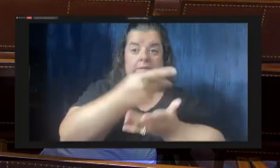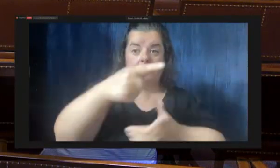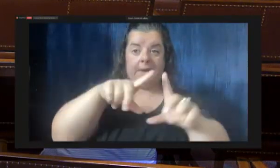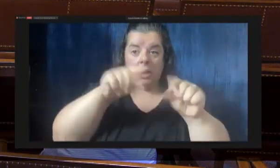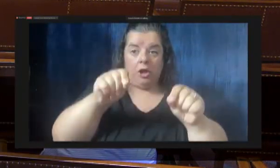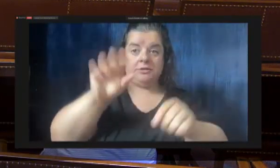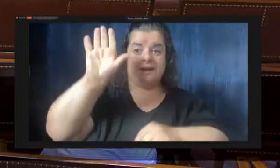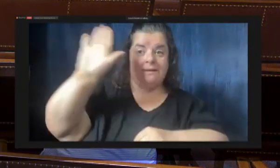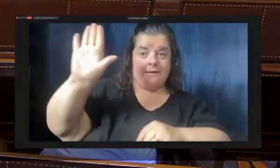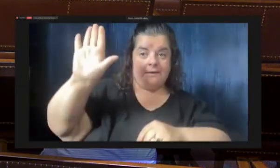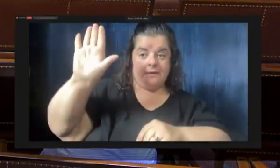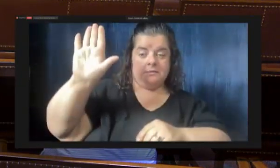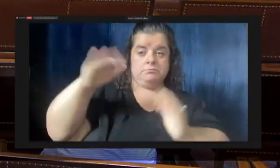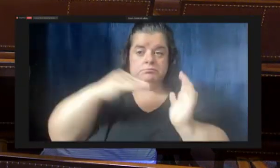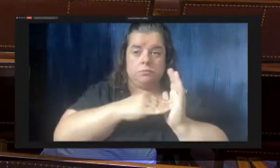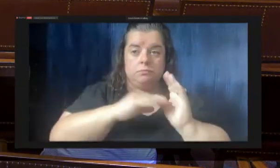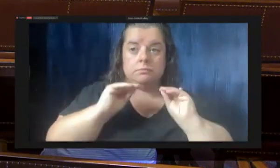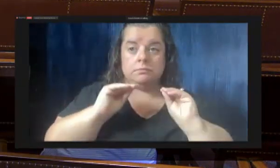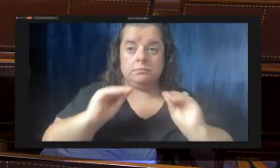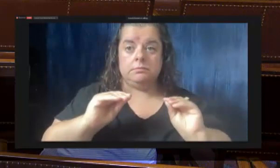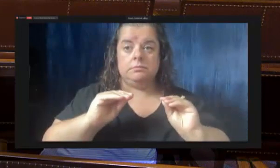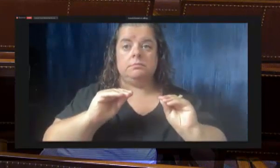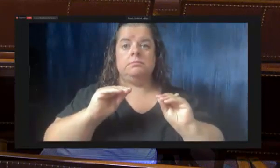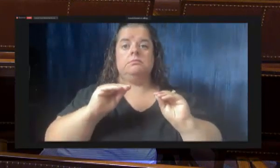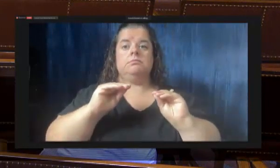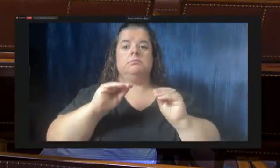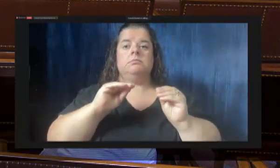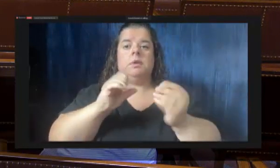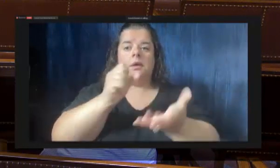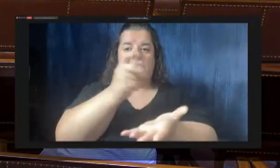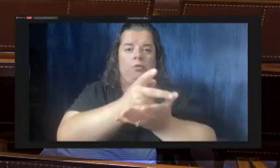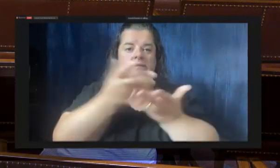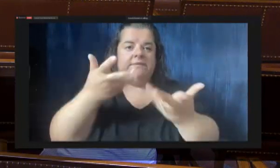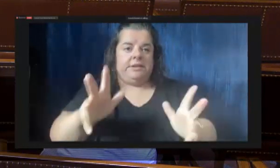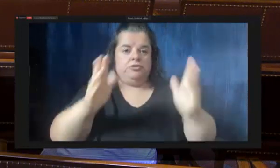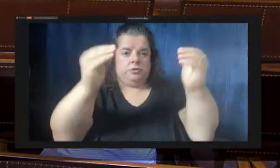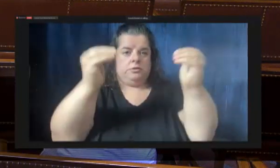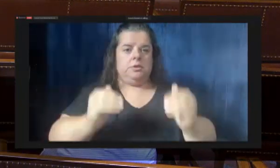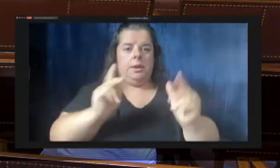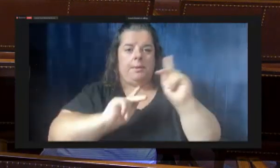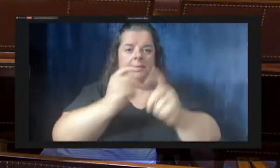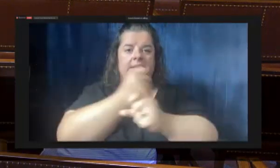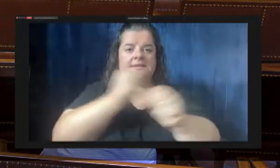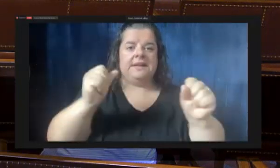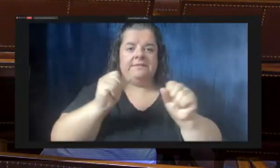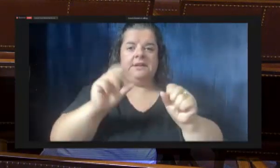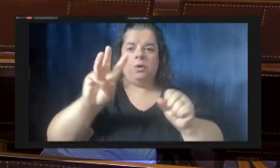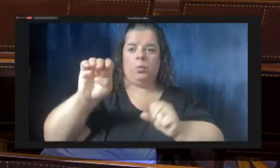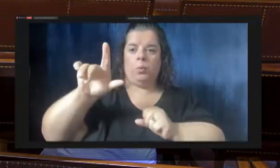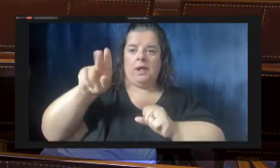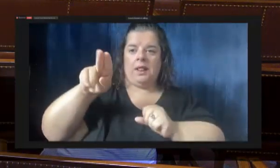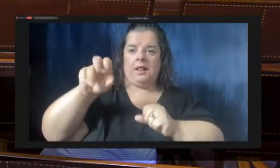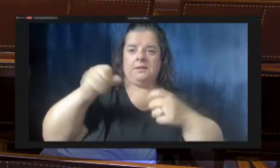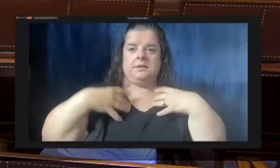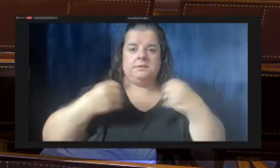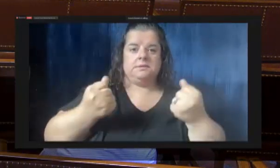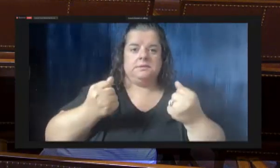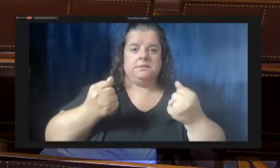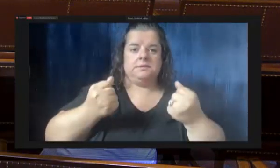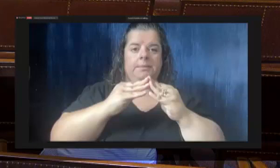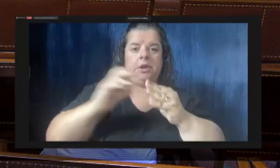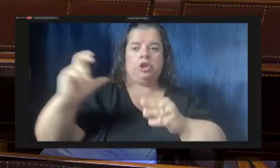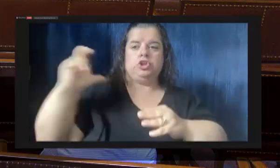Aye. Any opposed? P cards have been approved. Now that takes us to Public Safety and Wellness Committee, which is chaired by Councilman